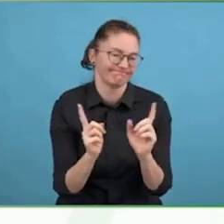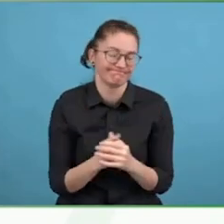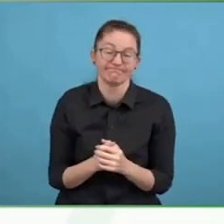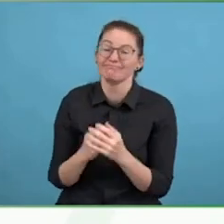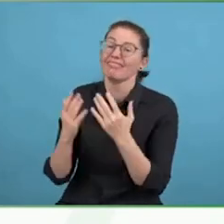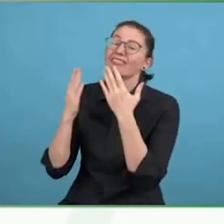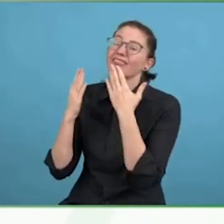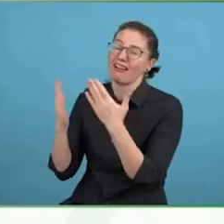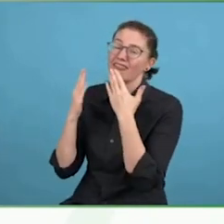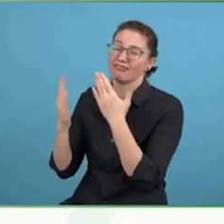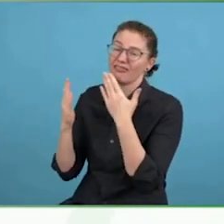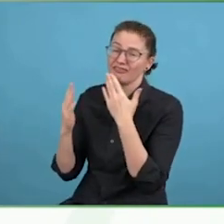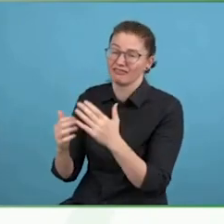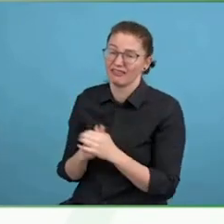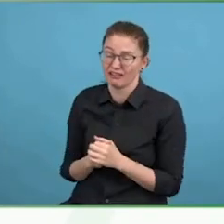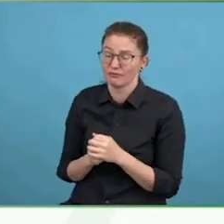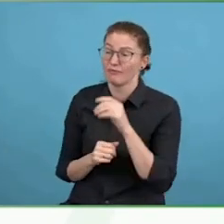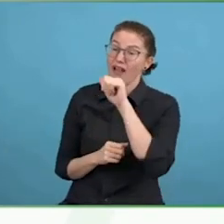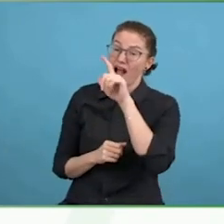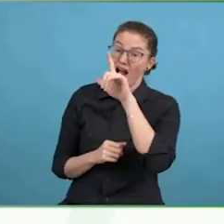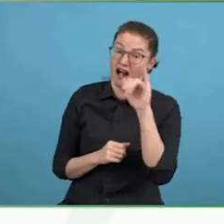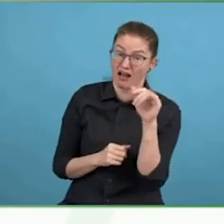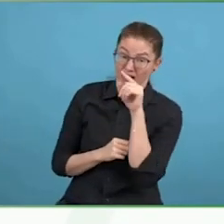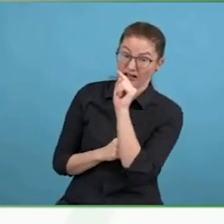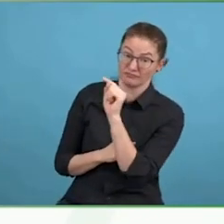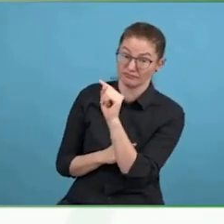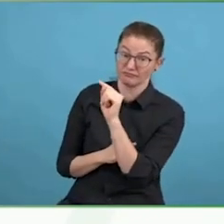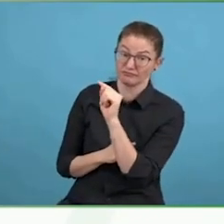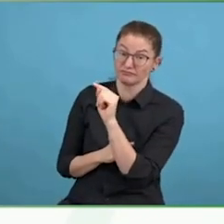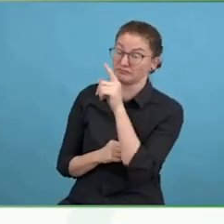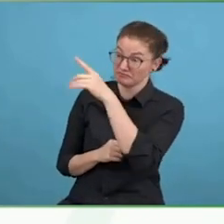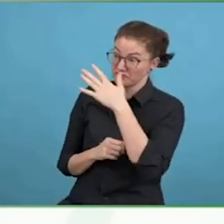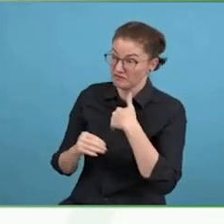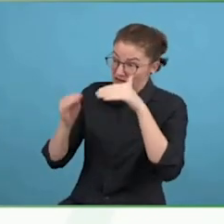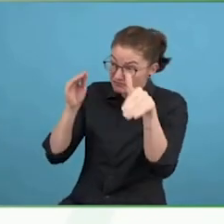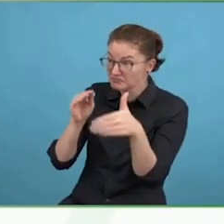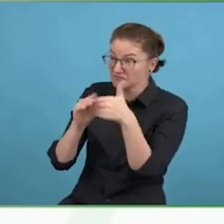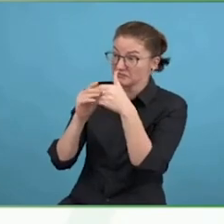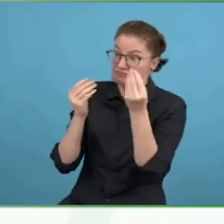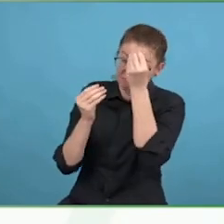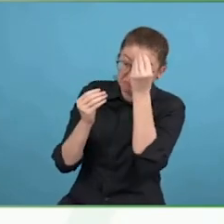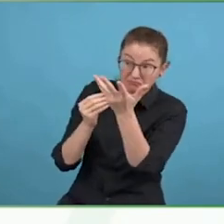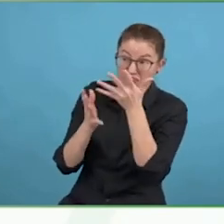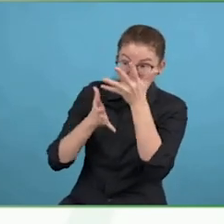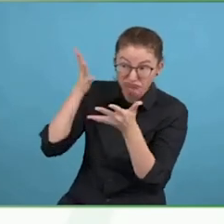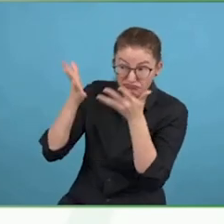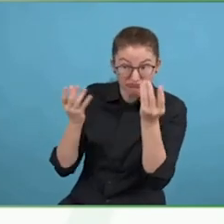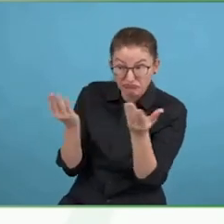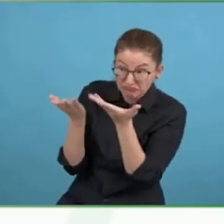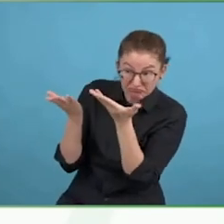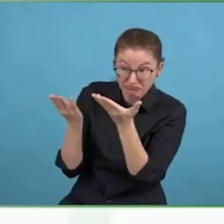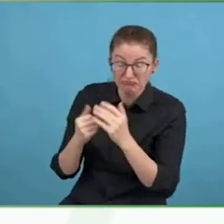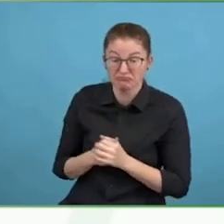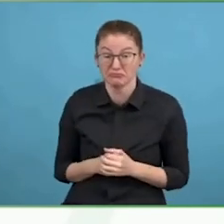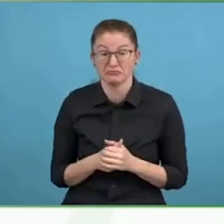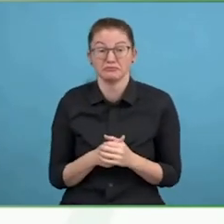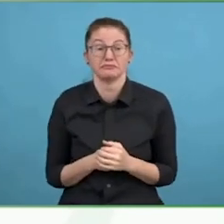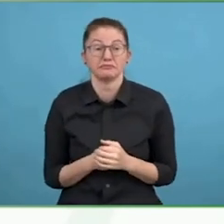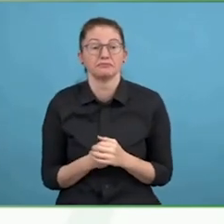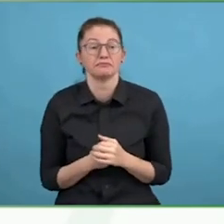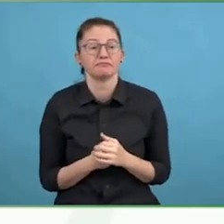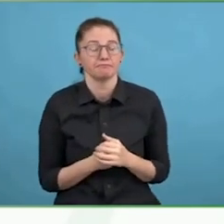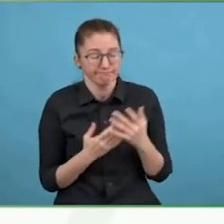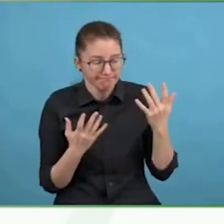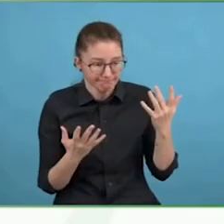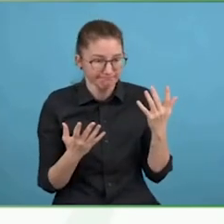At first, I would like to briefly mention my actions as a disability activist and advocate in